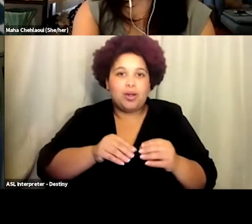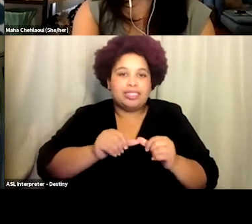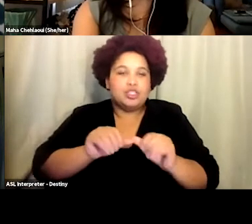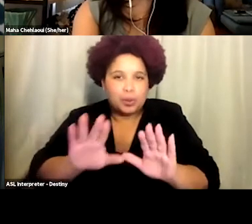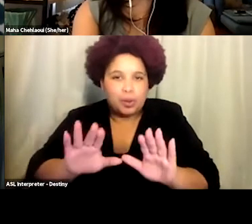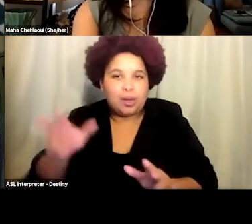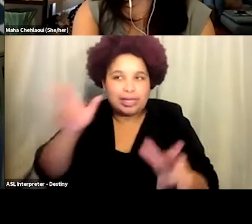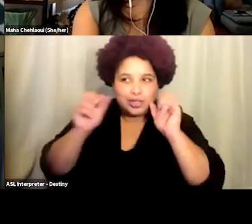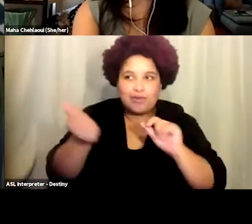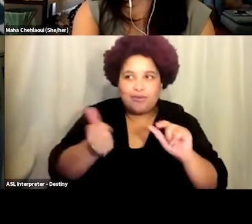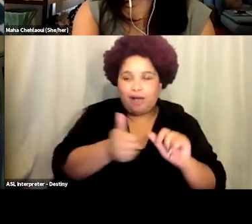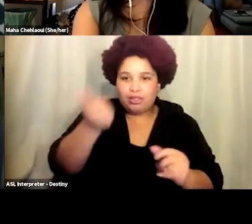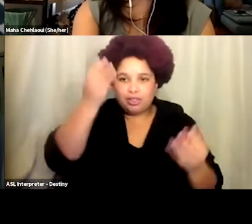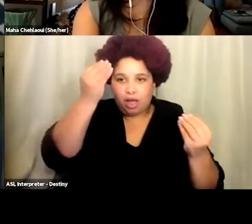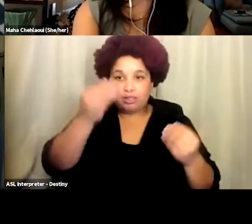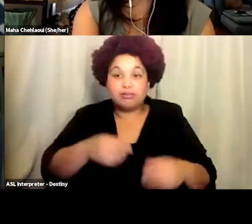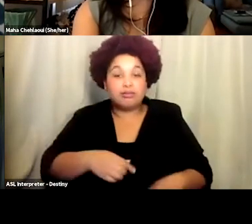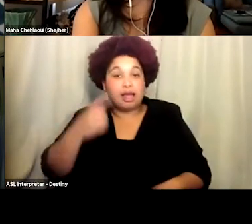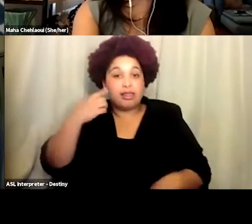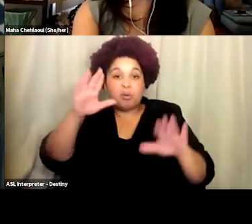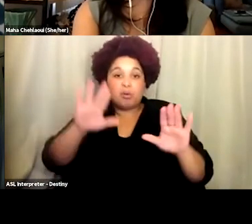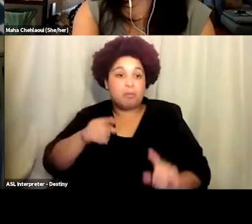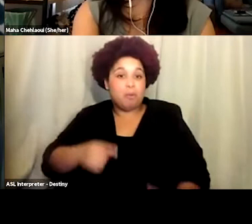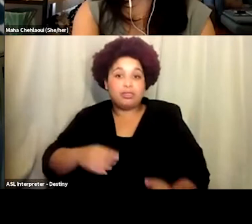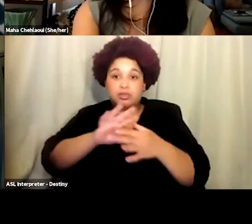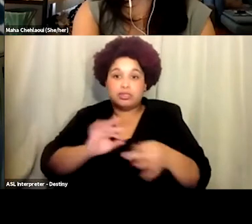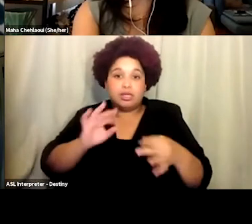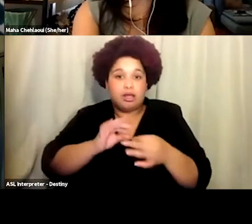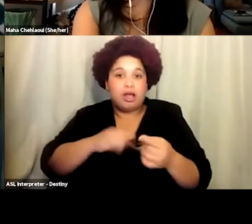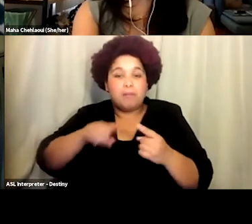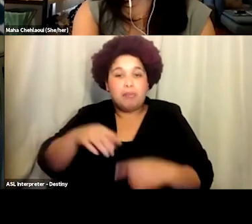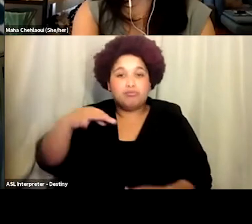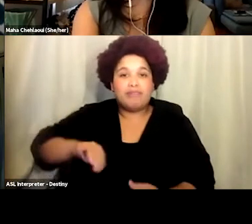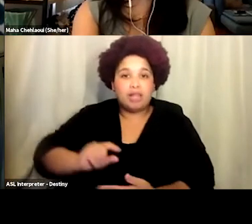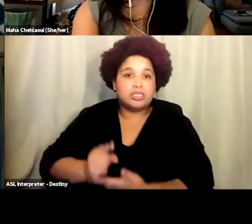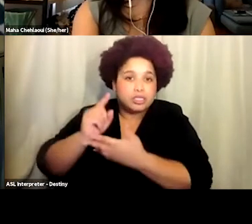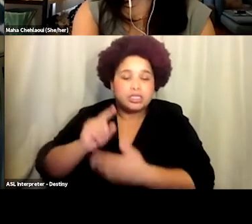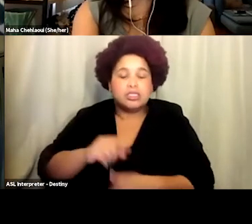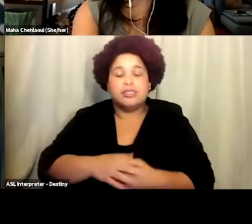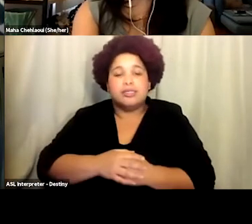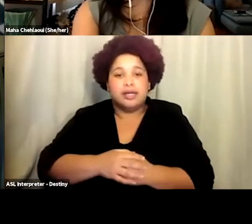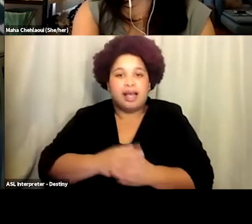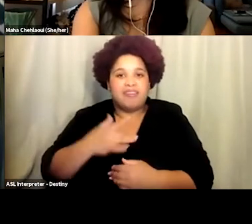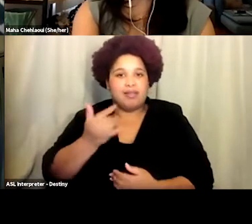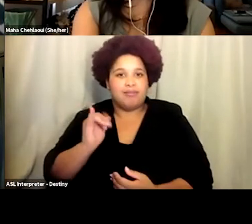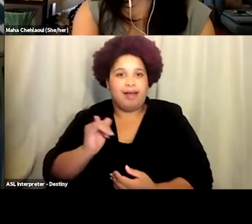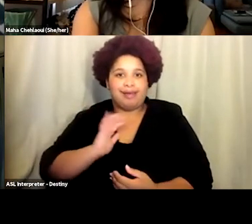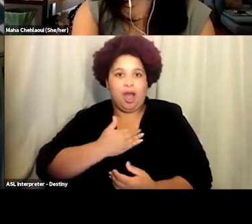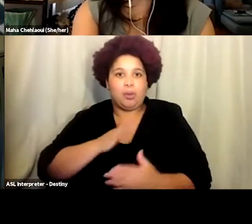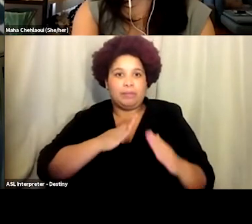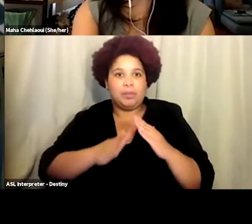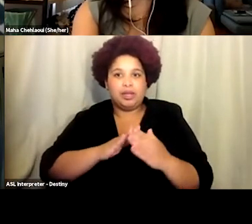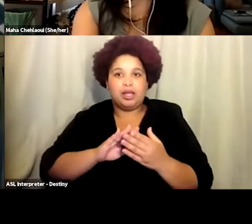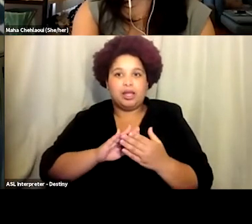want to hear everybody else. I think it's I think wonderful points, especially touching on privilege, because I do feel like, you know, in our community, it